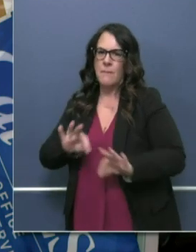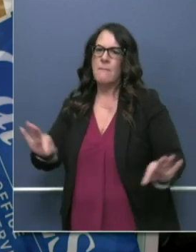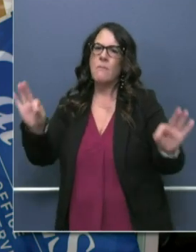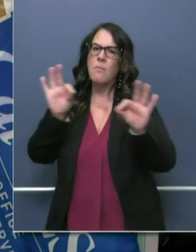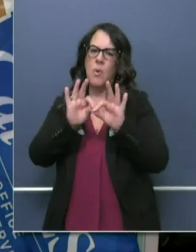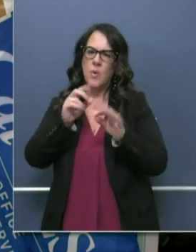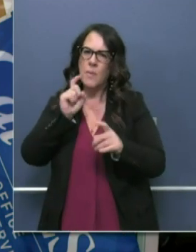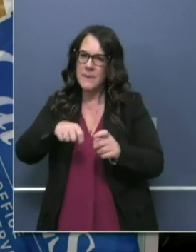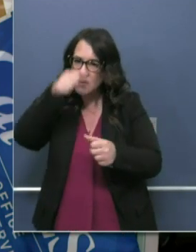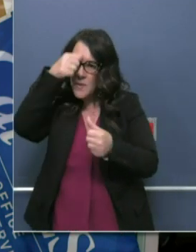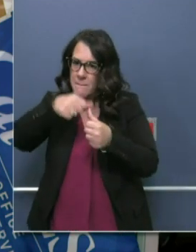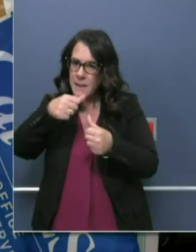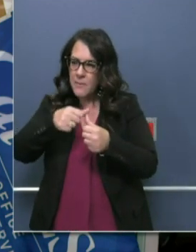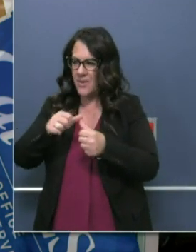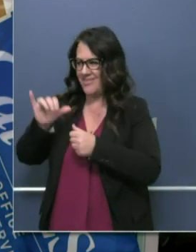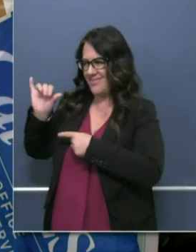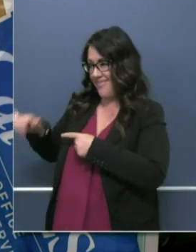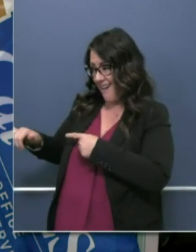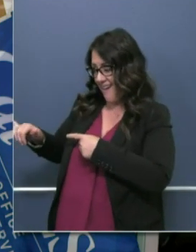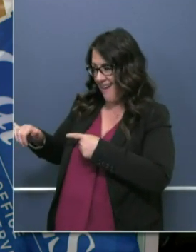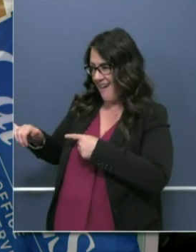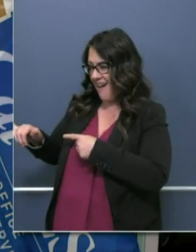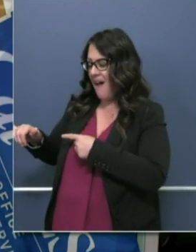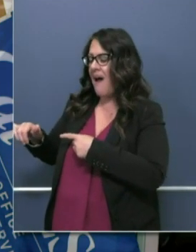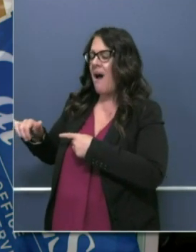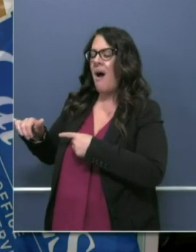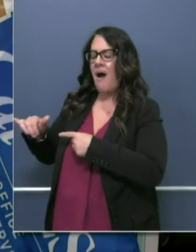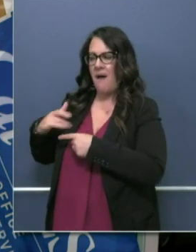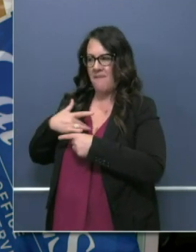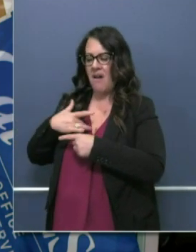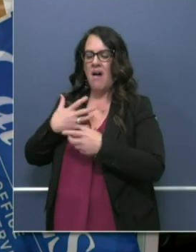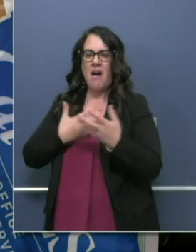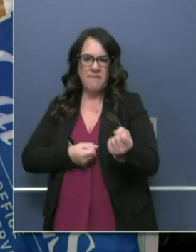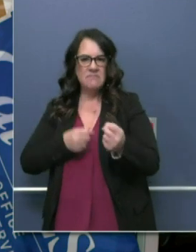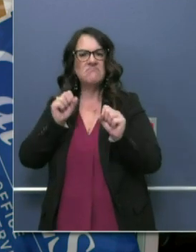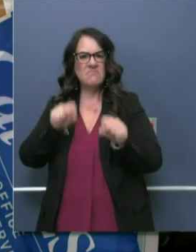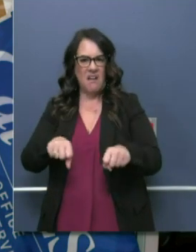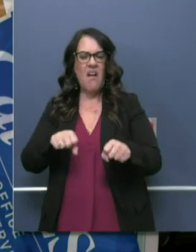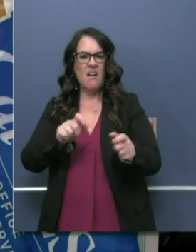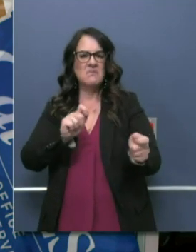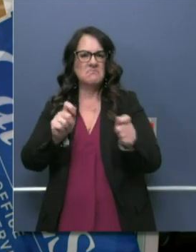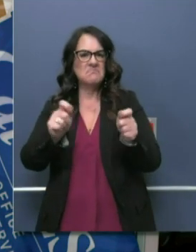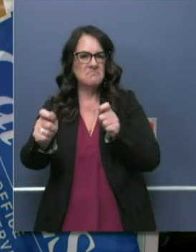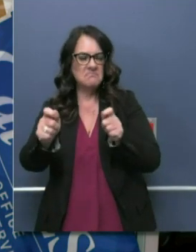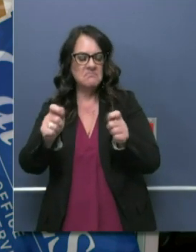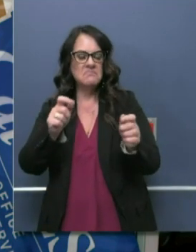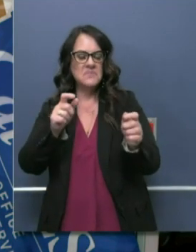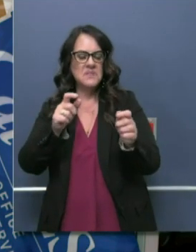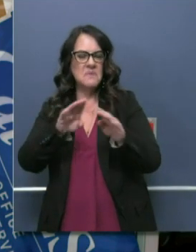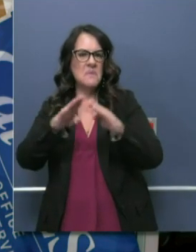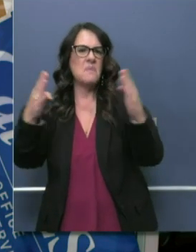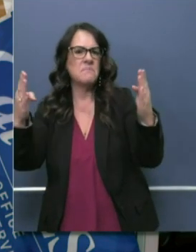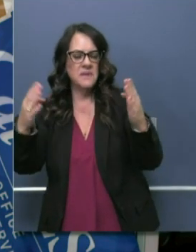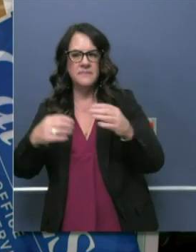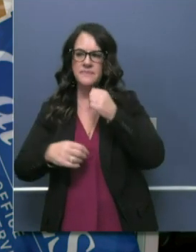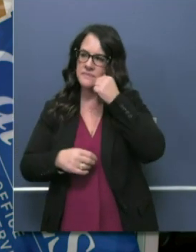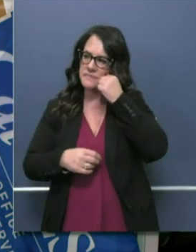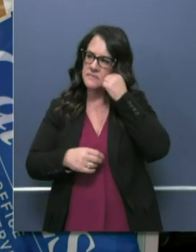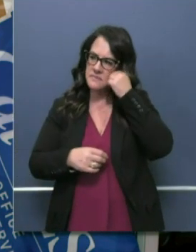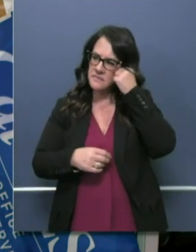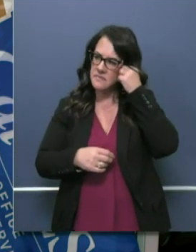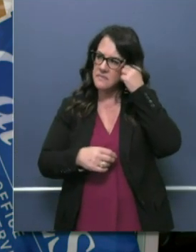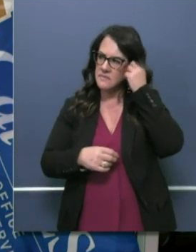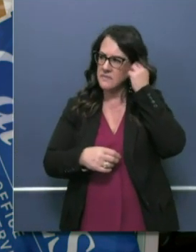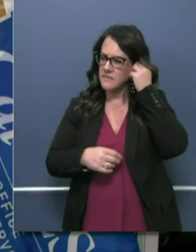take into consideration that are also on our report card. With respect to personal protective equipment, PPE, incredibly